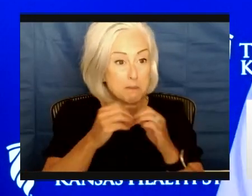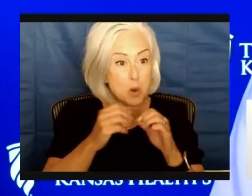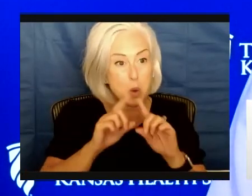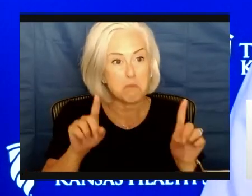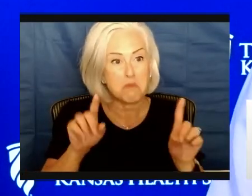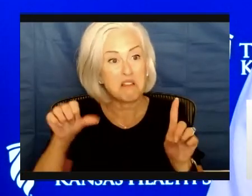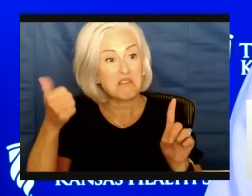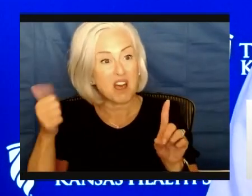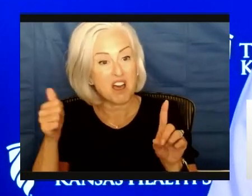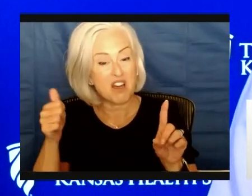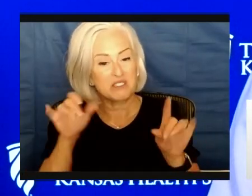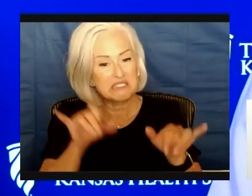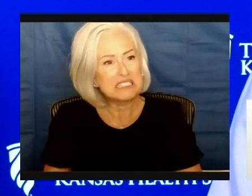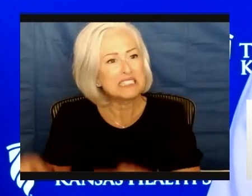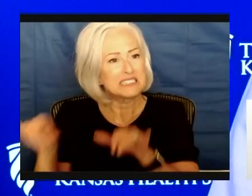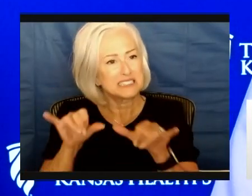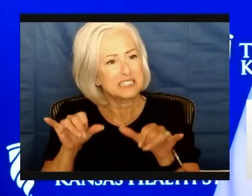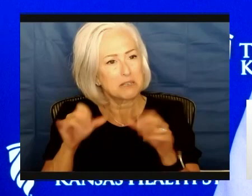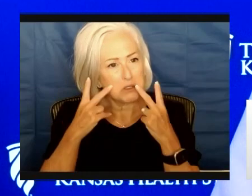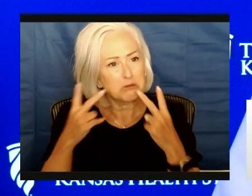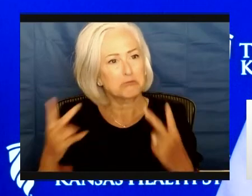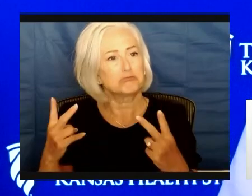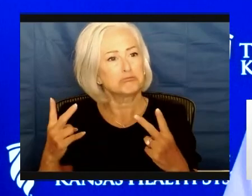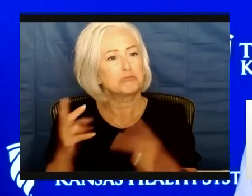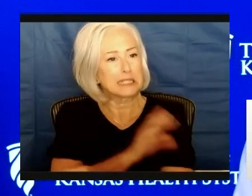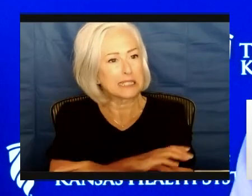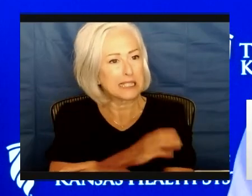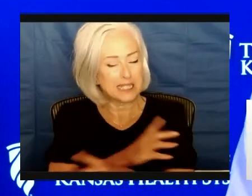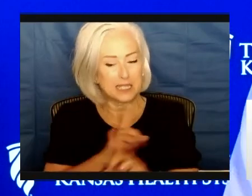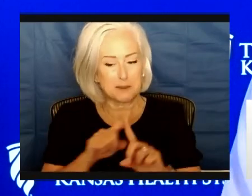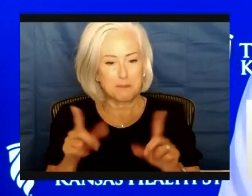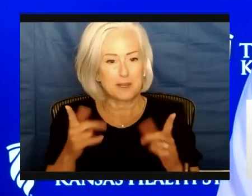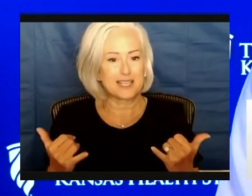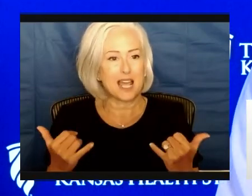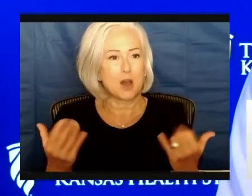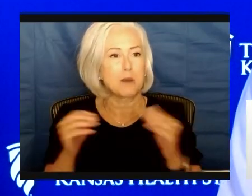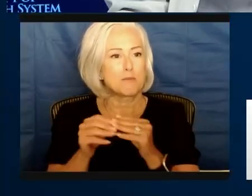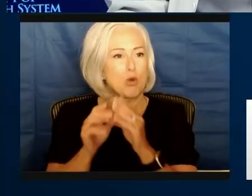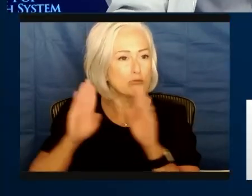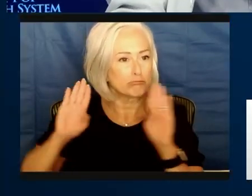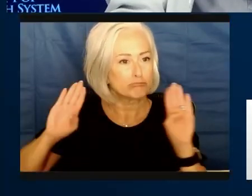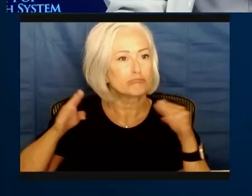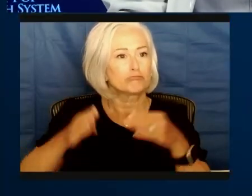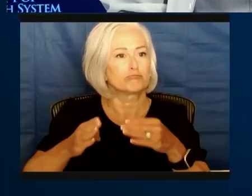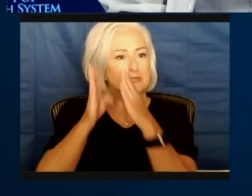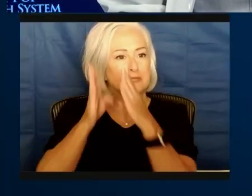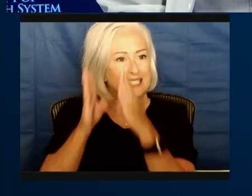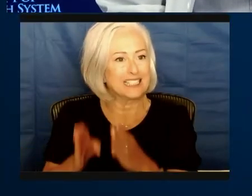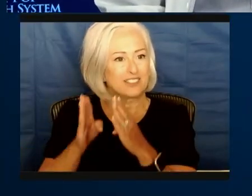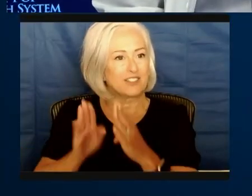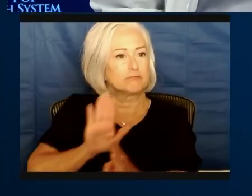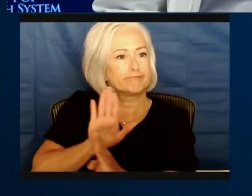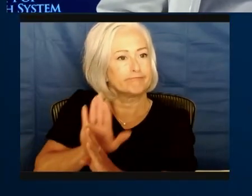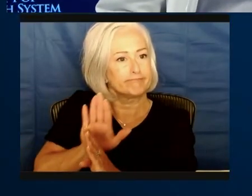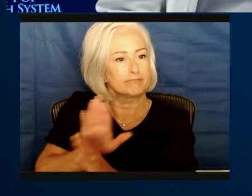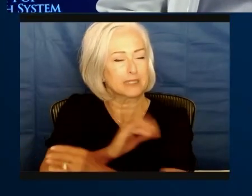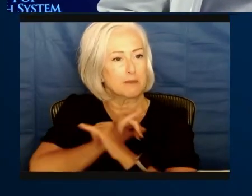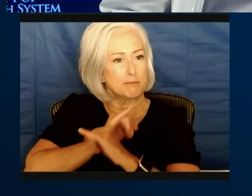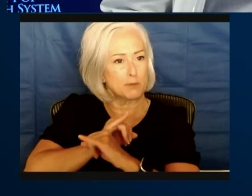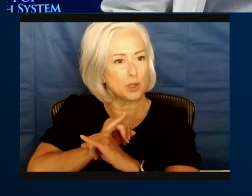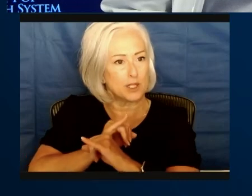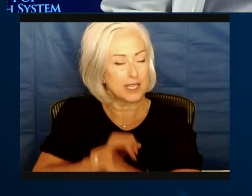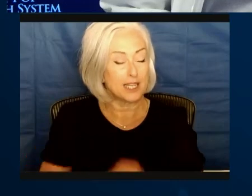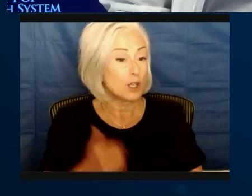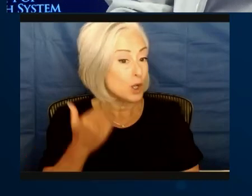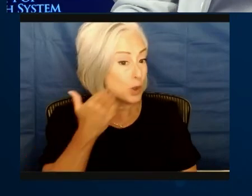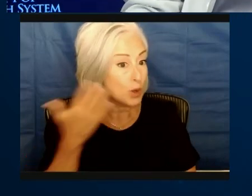similar clinically, but it's more of that now individual immunity. So I think that's certainly. I think that's right. You know what else we know? The rules of